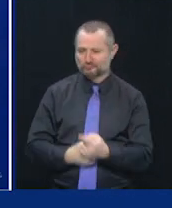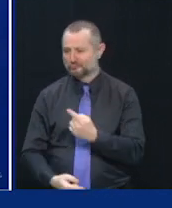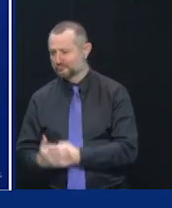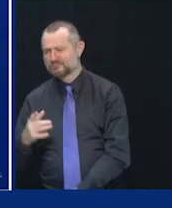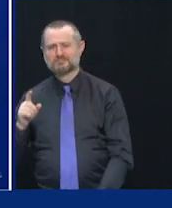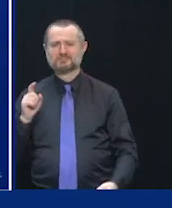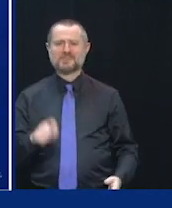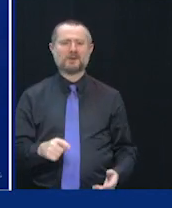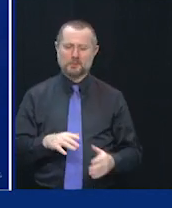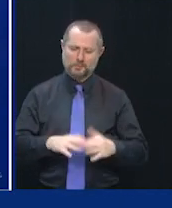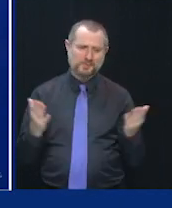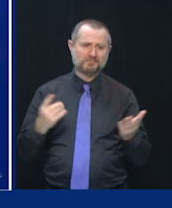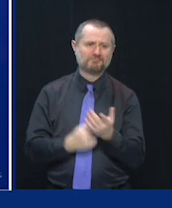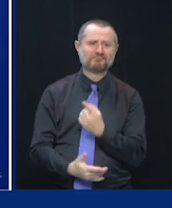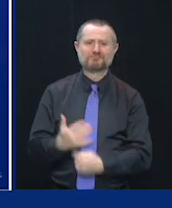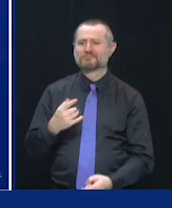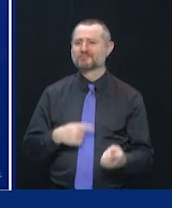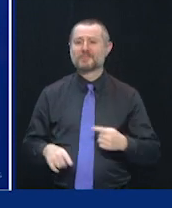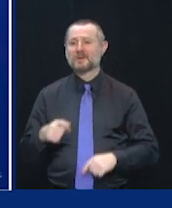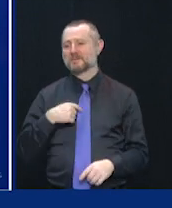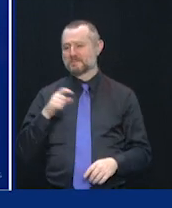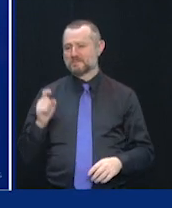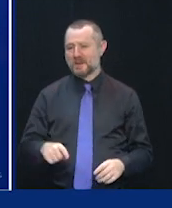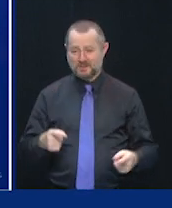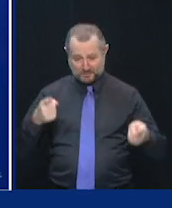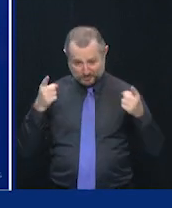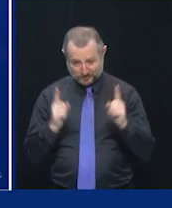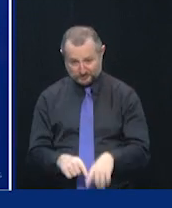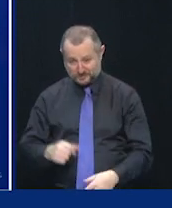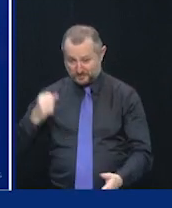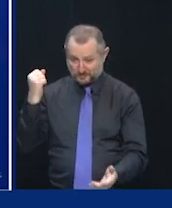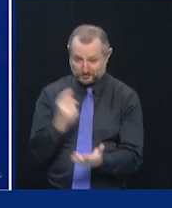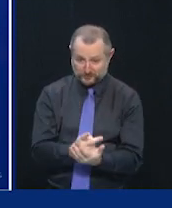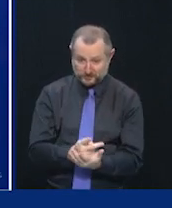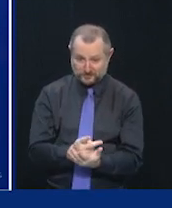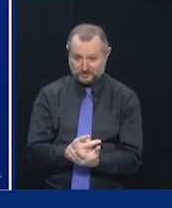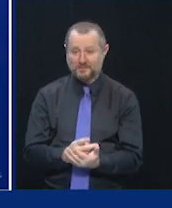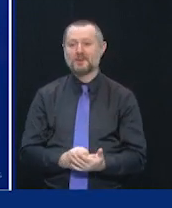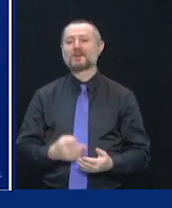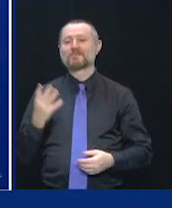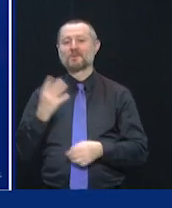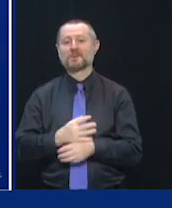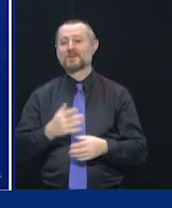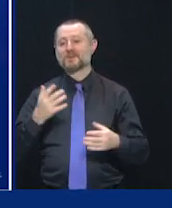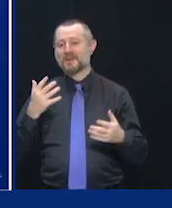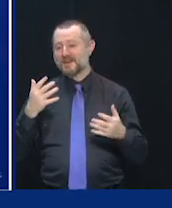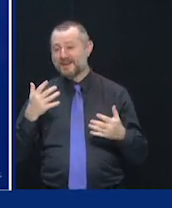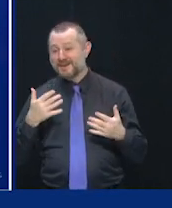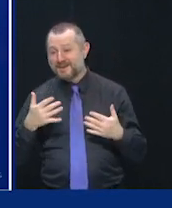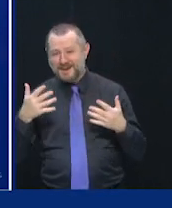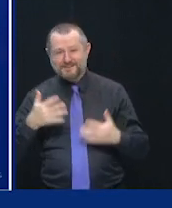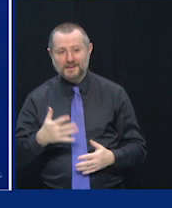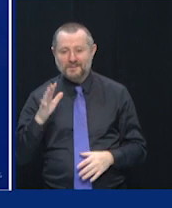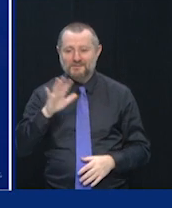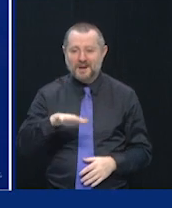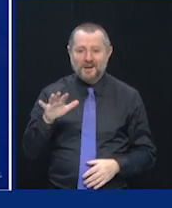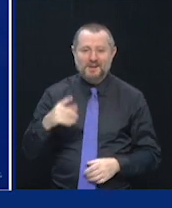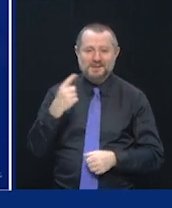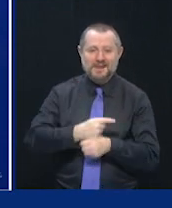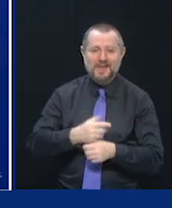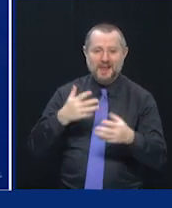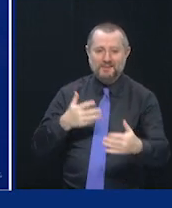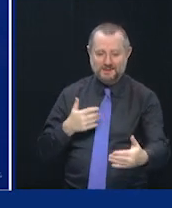have to reach a place of commonality. And that's 55 days away. Local governments that don't have